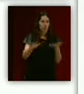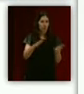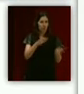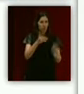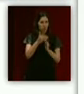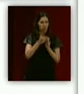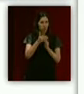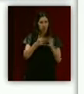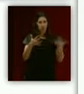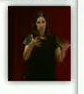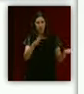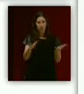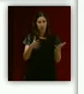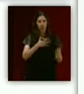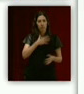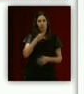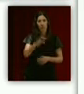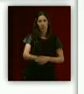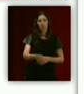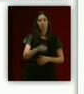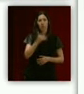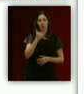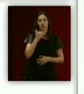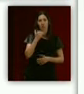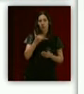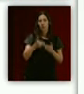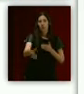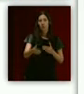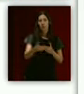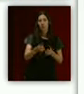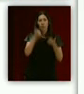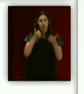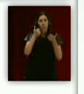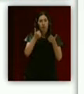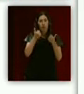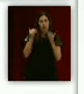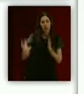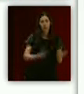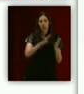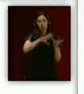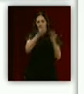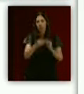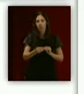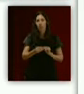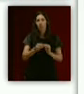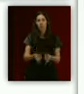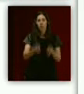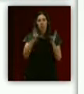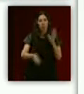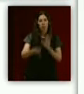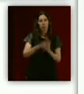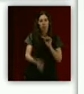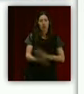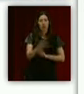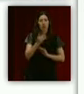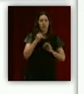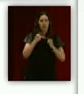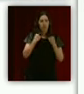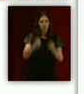them were above 95%. 4 subjects obtain moderate